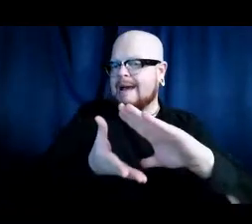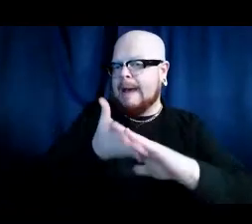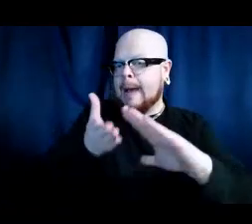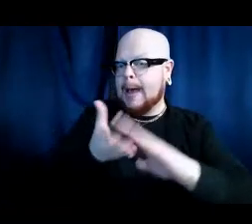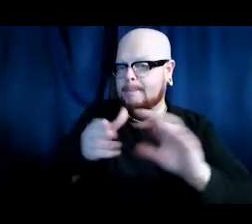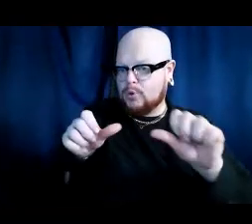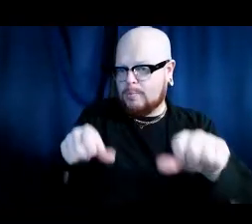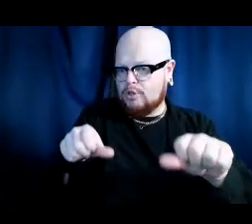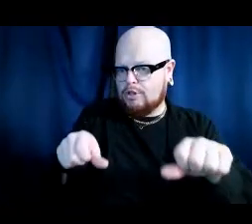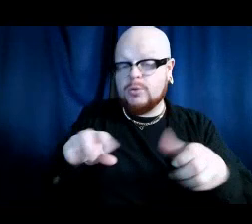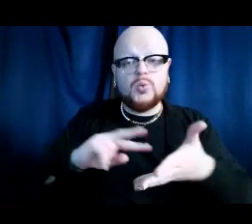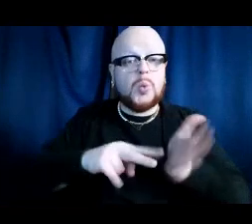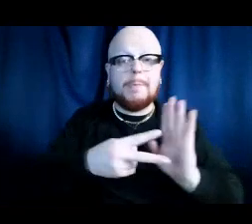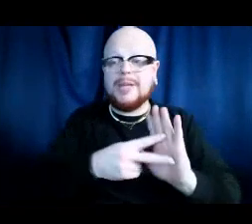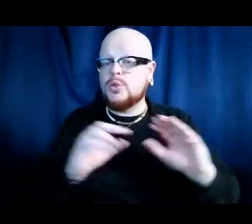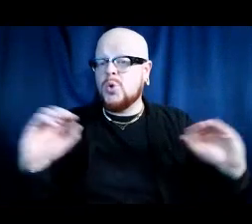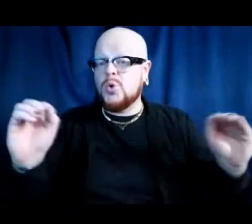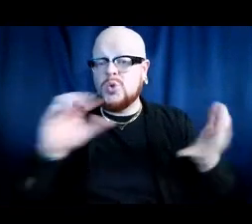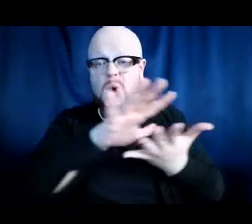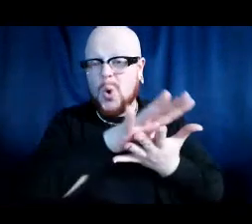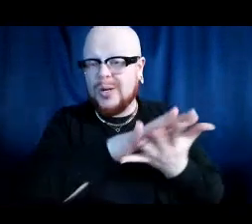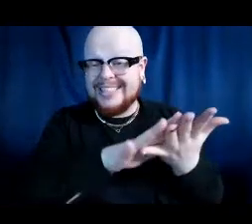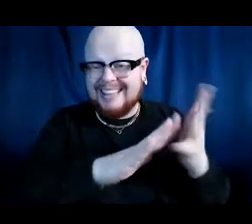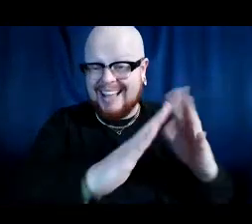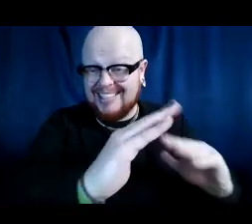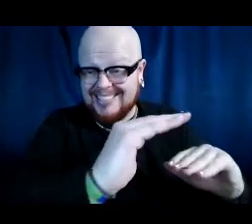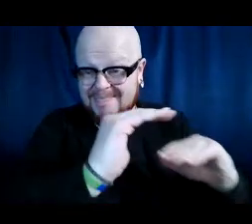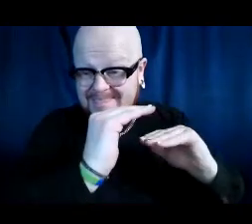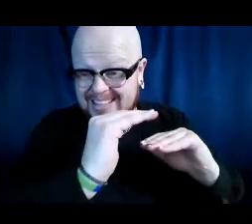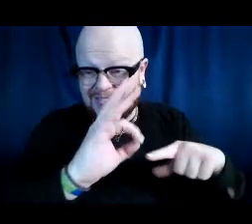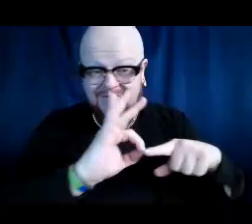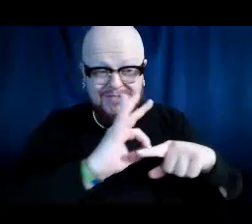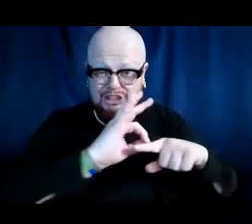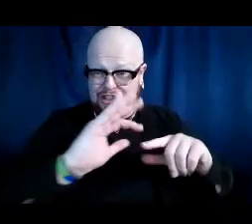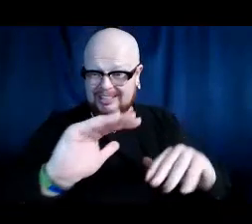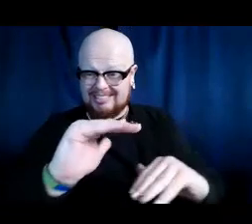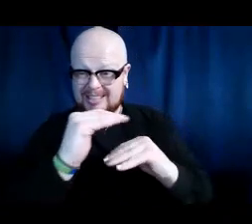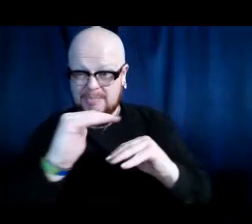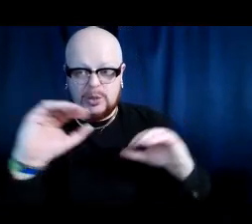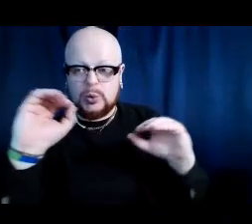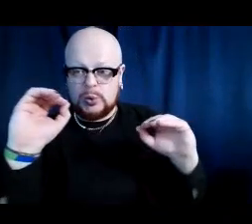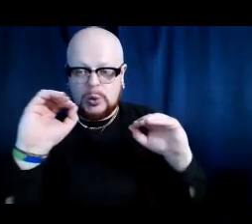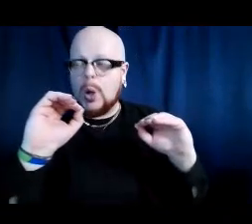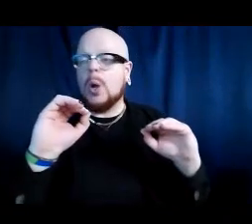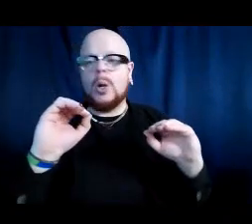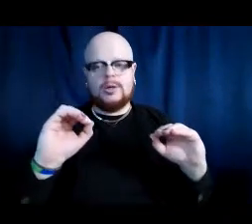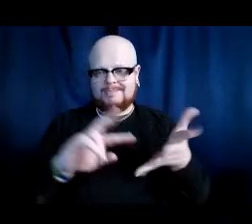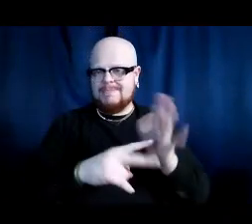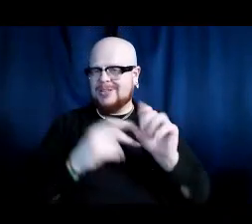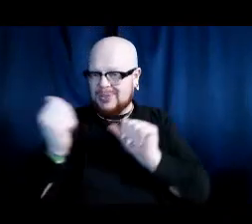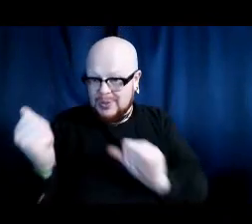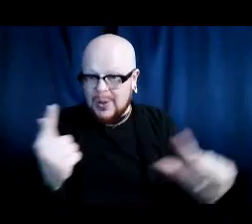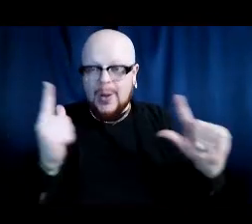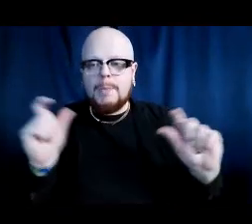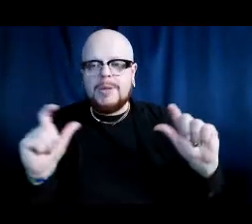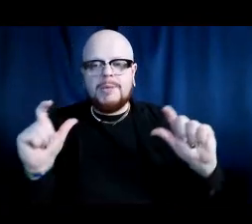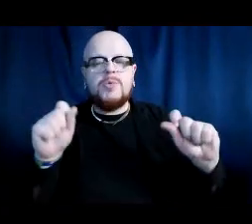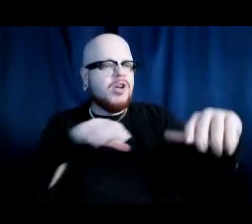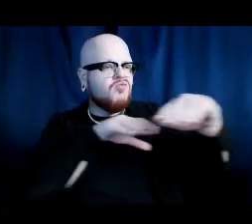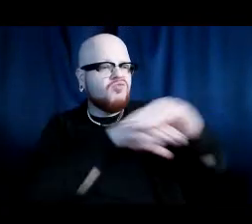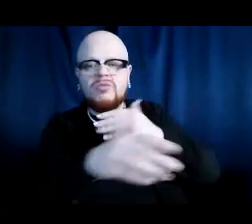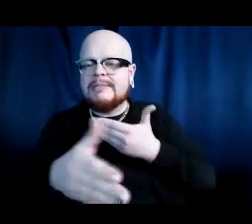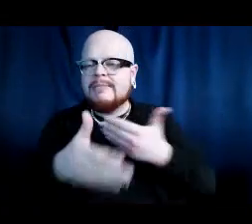design limitations preventing someone from using your website. For example, when you're considering this, you might ask, if someone